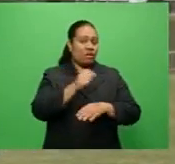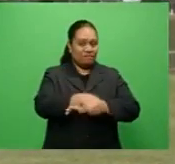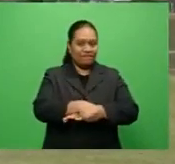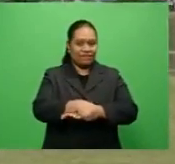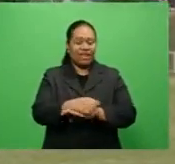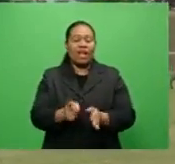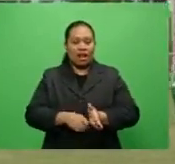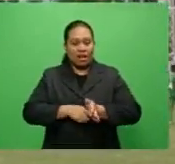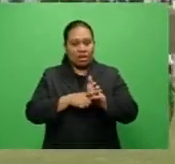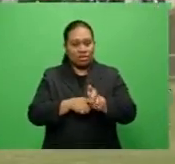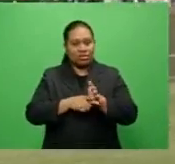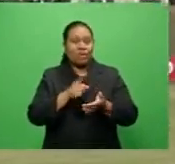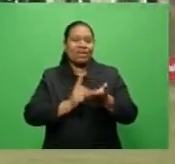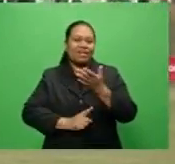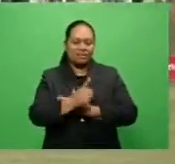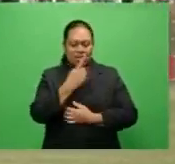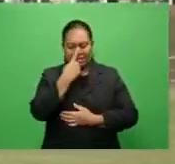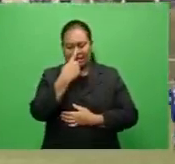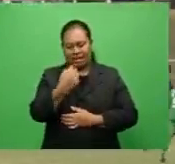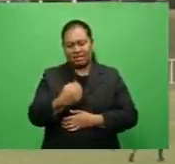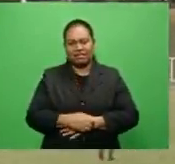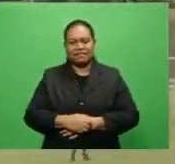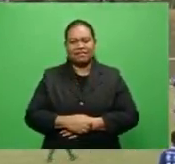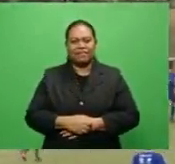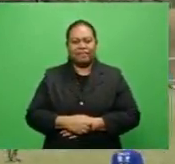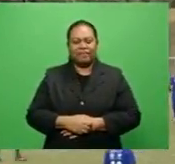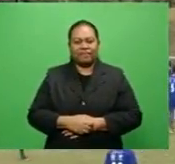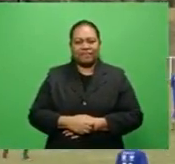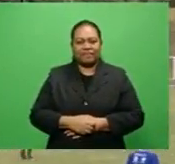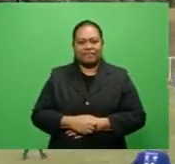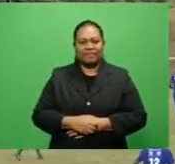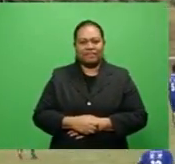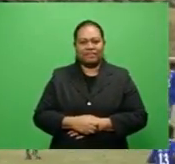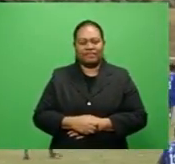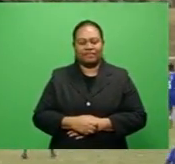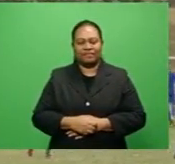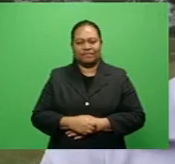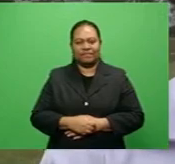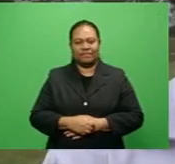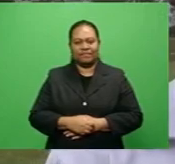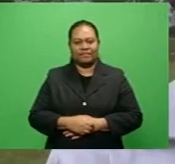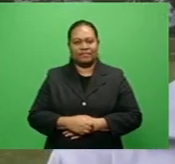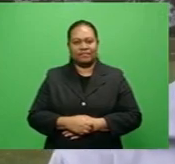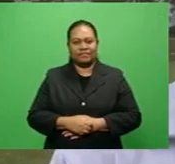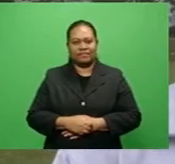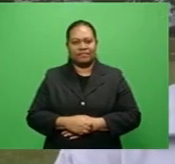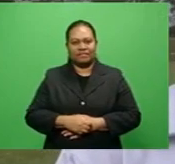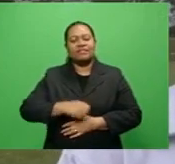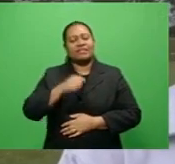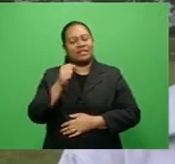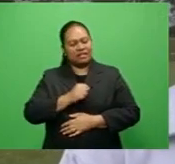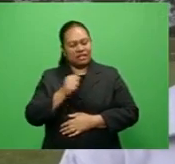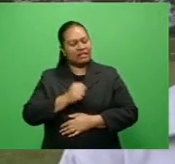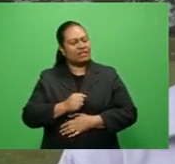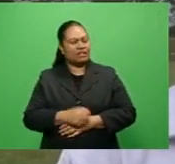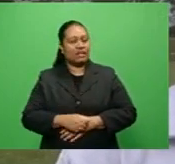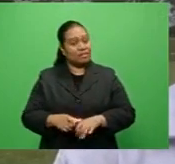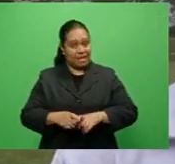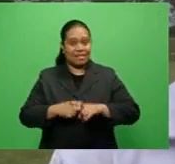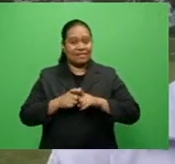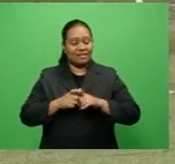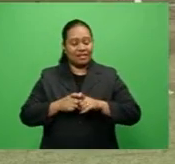lucky one and they won't take any chances against Rewa. Yeah, of course, yes, it will be a tough